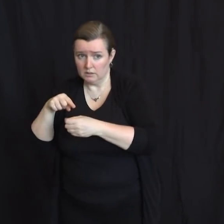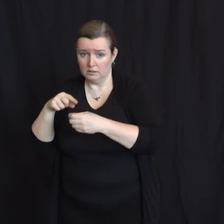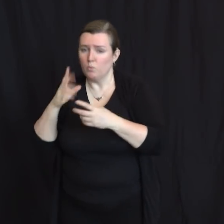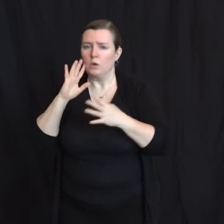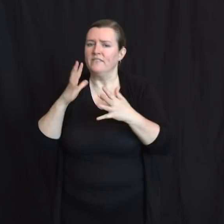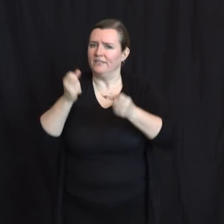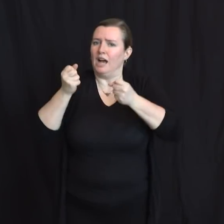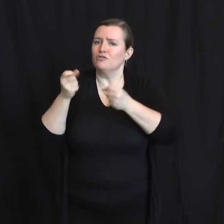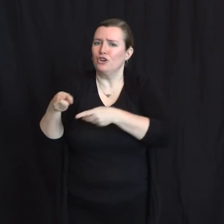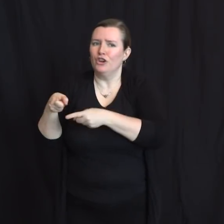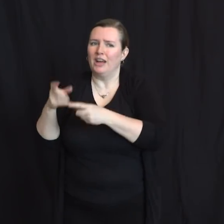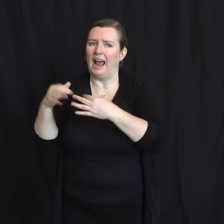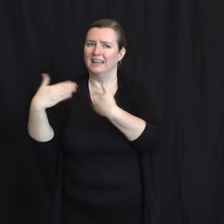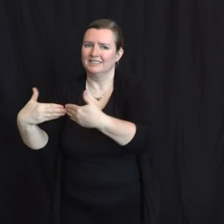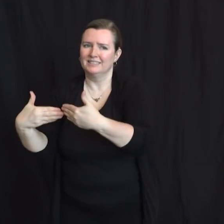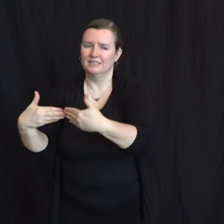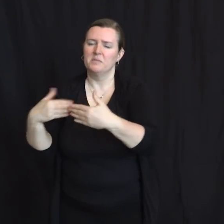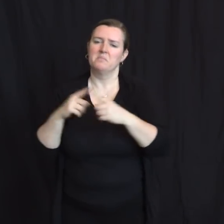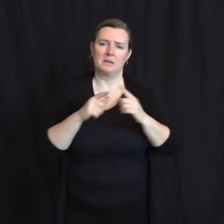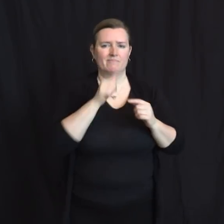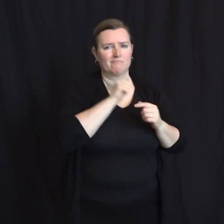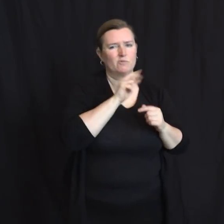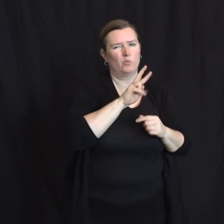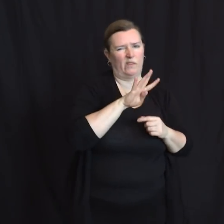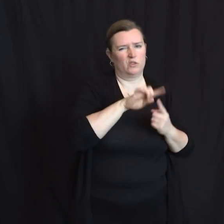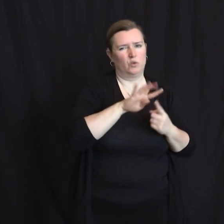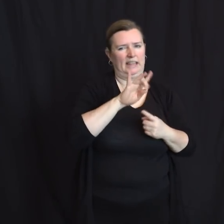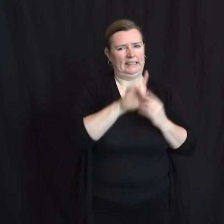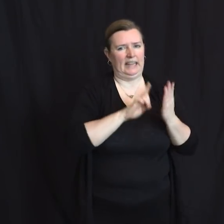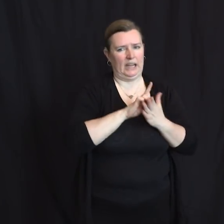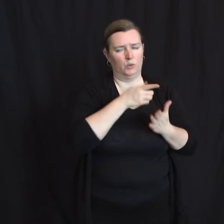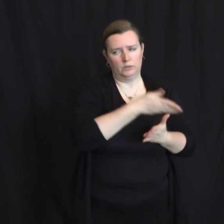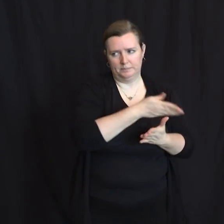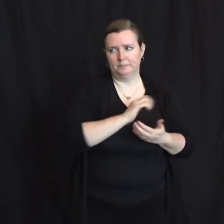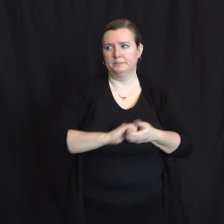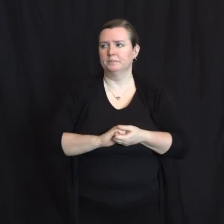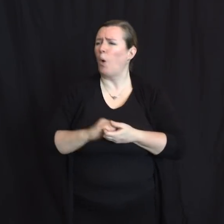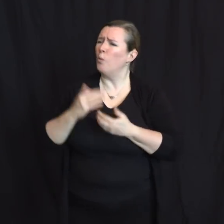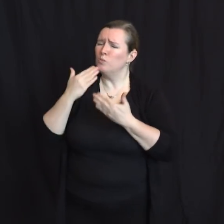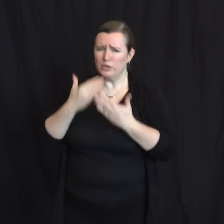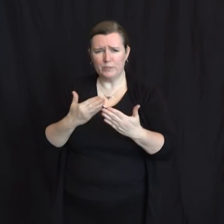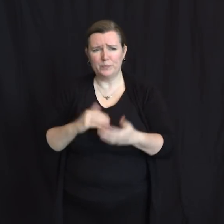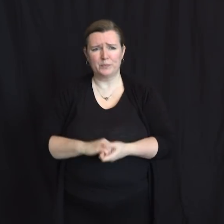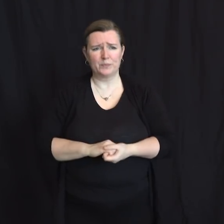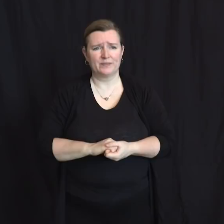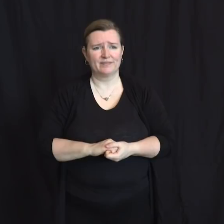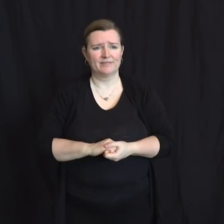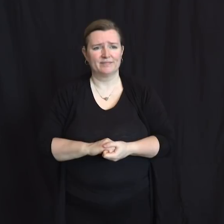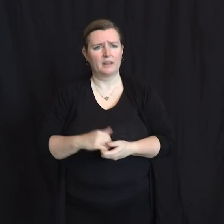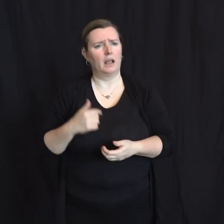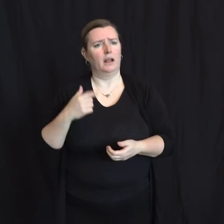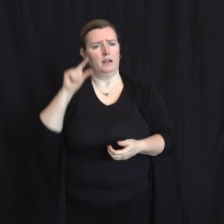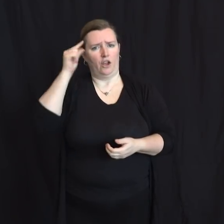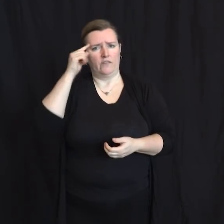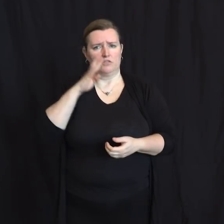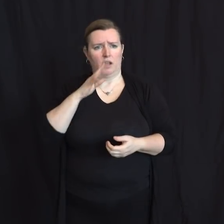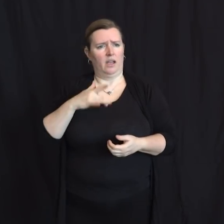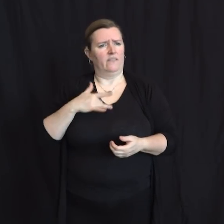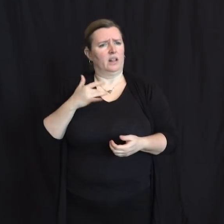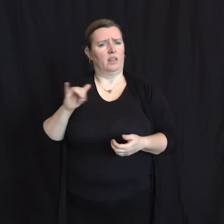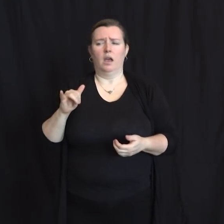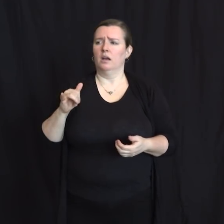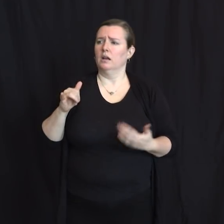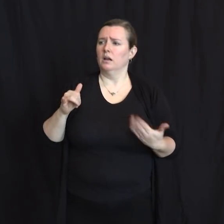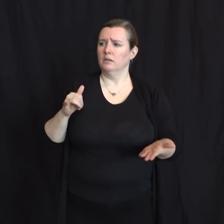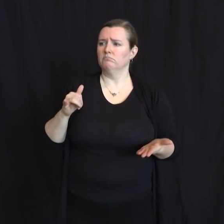mean, sometimes, I would say many times, our nose is pressed too close to the glass to remind ourselves